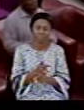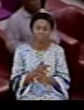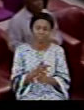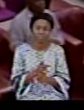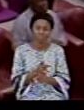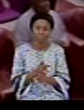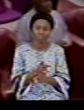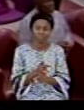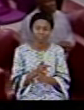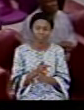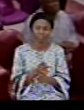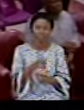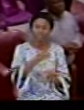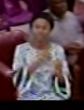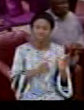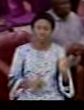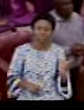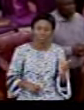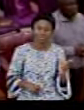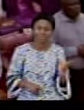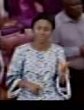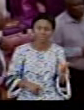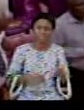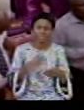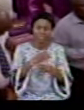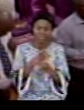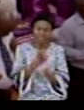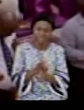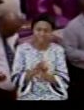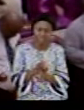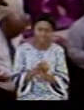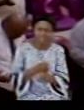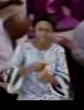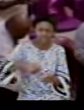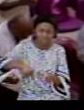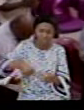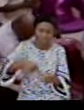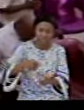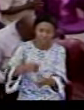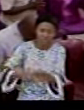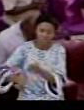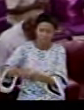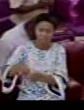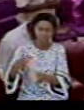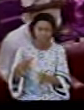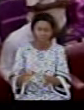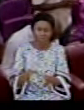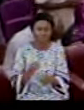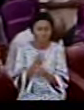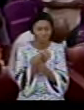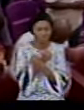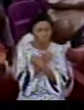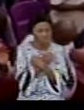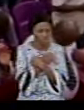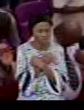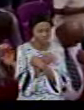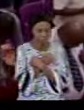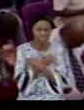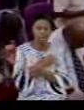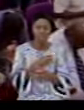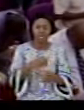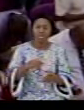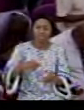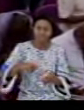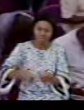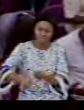dig a well of love, dig a well of affection, dig a